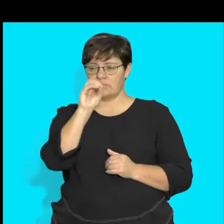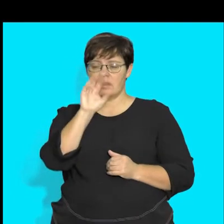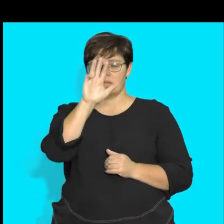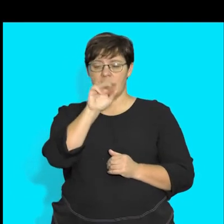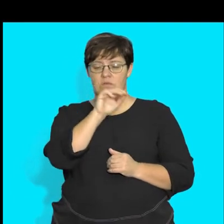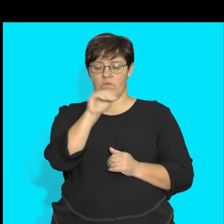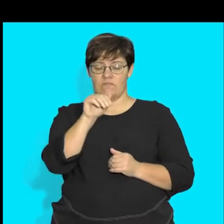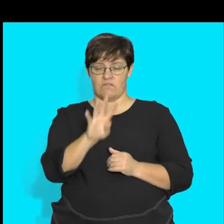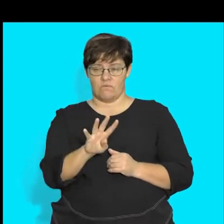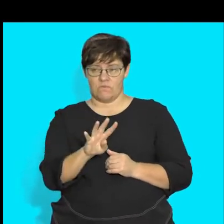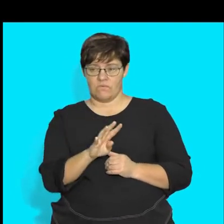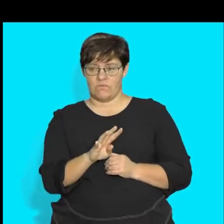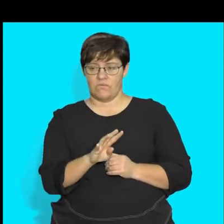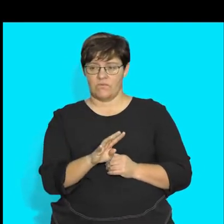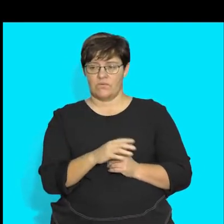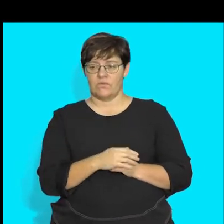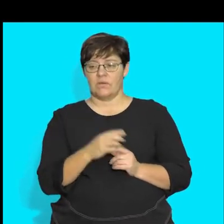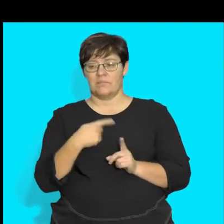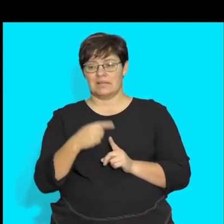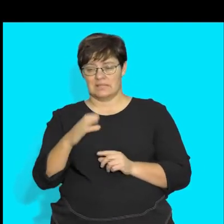get minus 9 over 4.